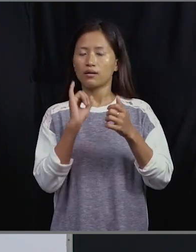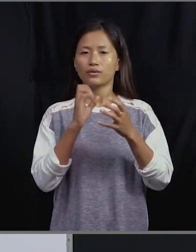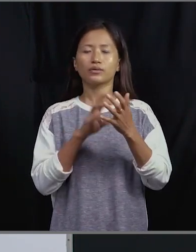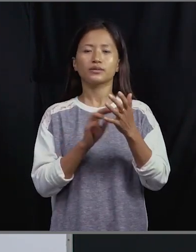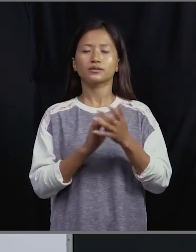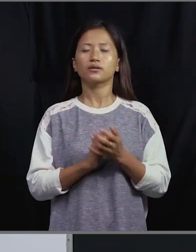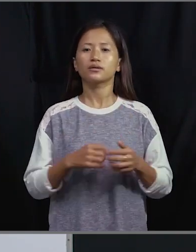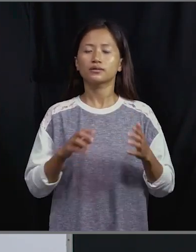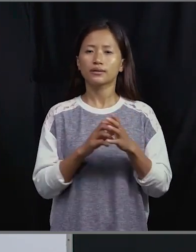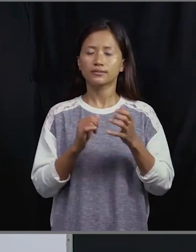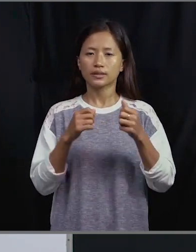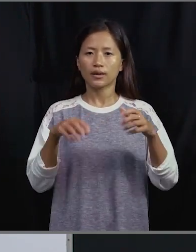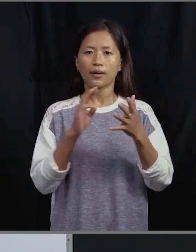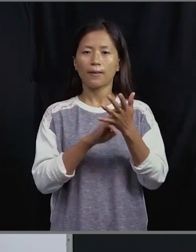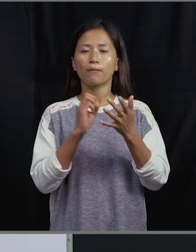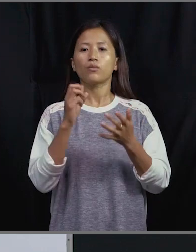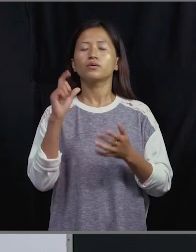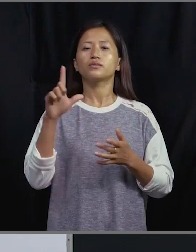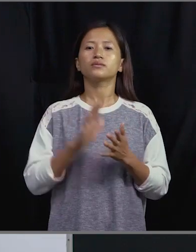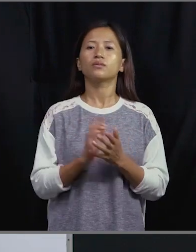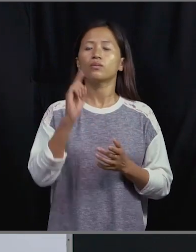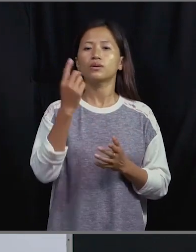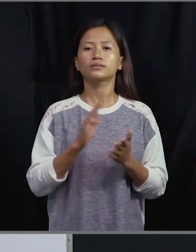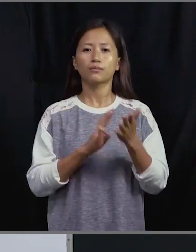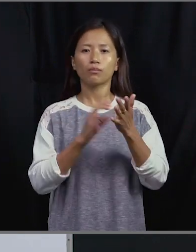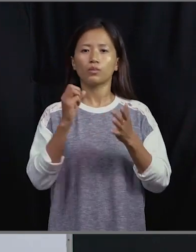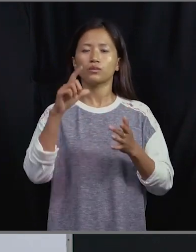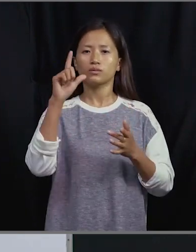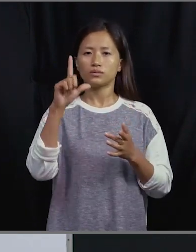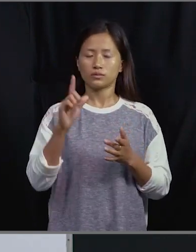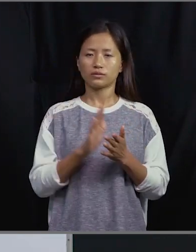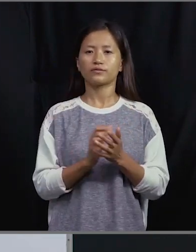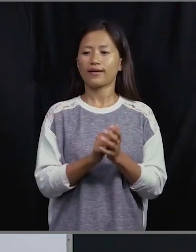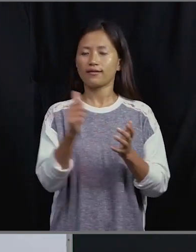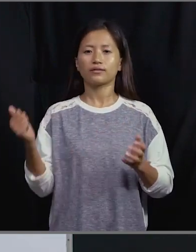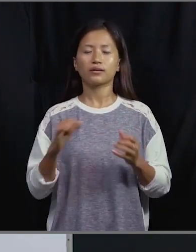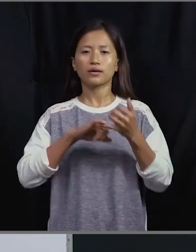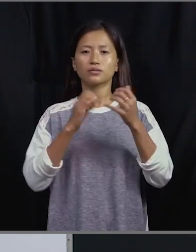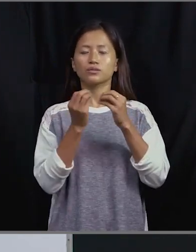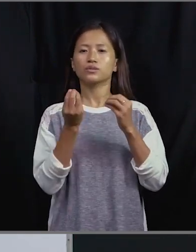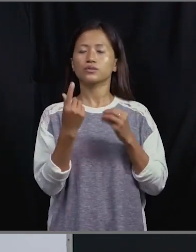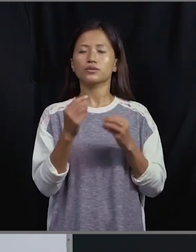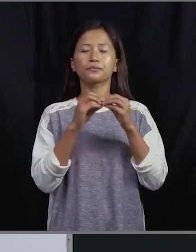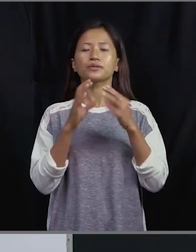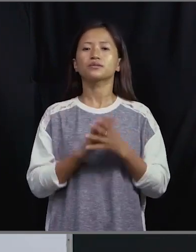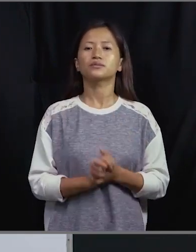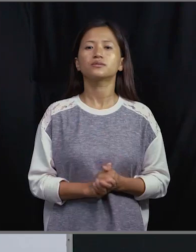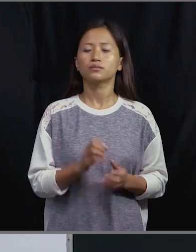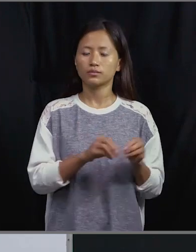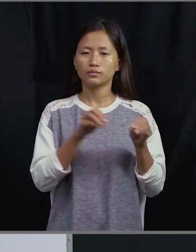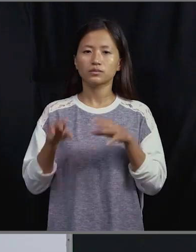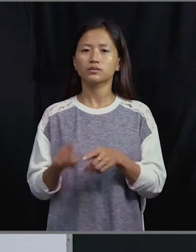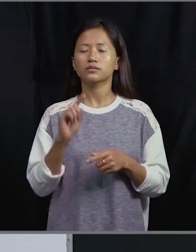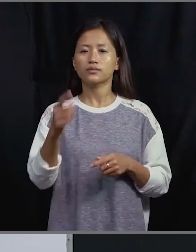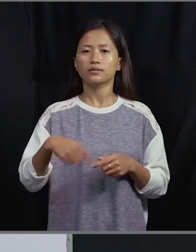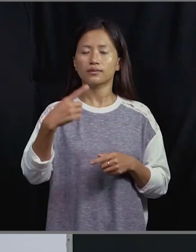are contained in one mole of any substance. Now moving on to the next